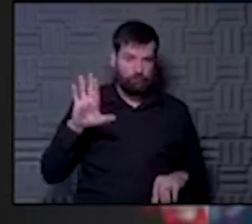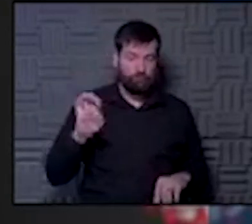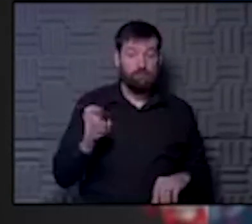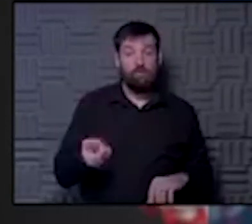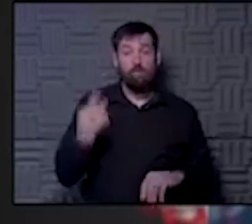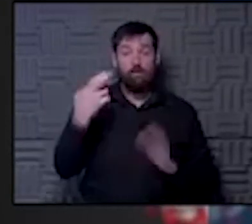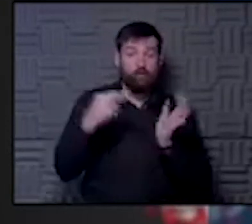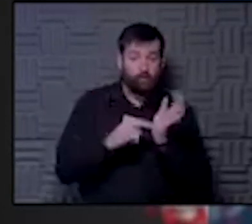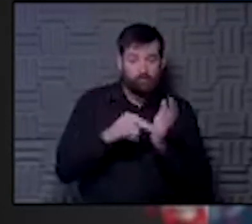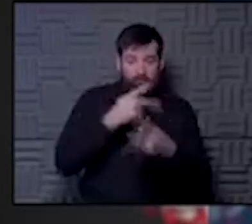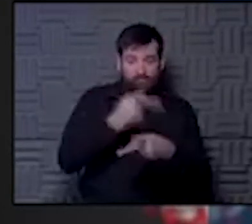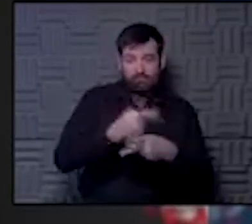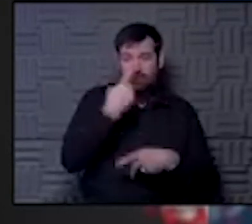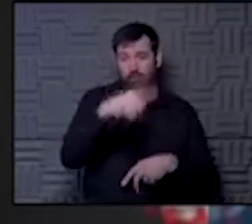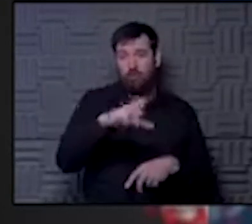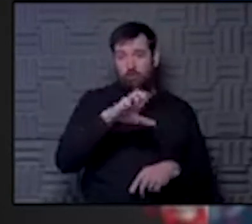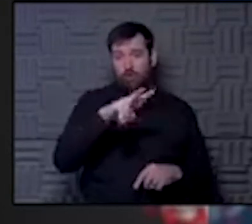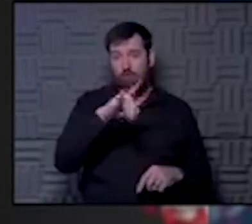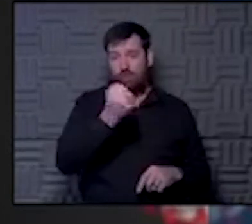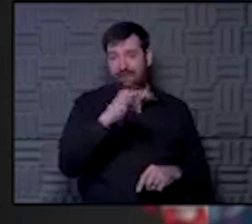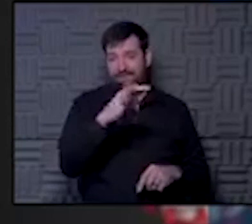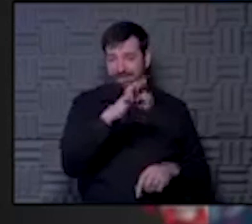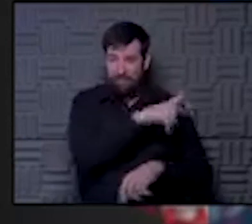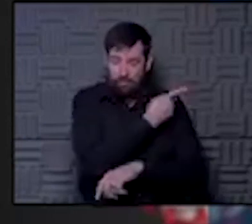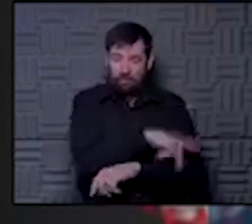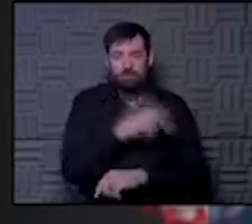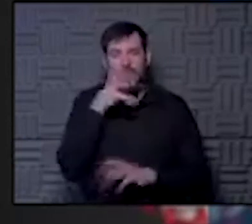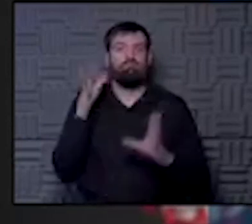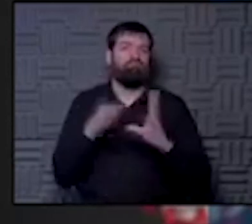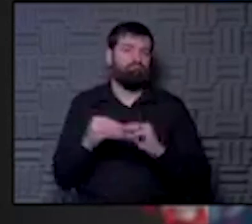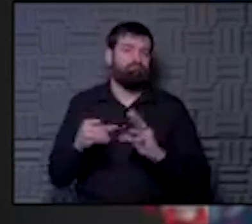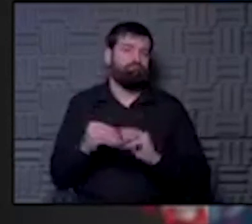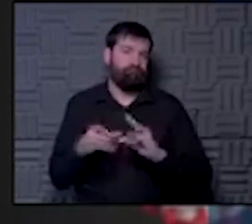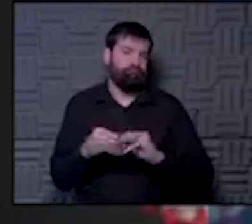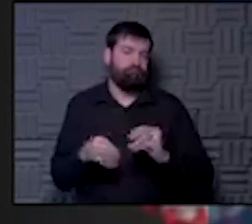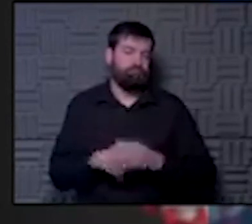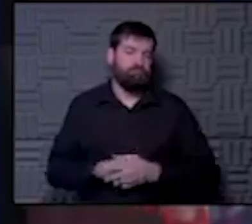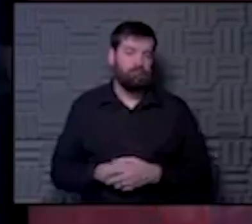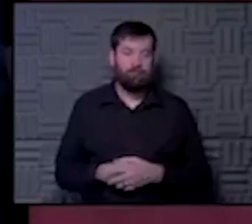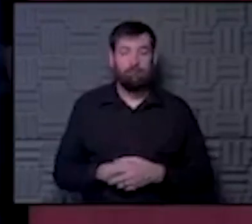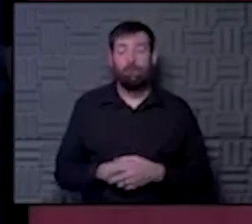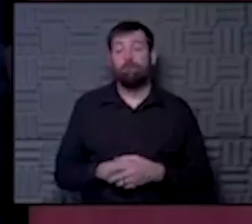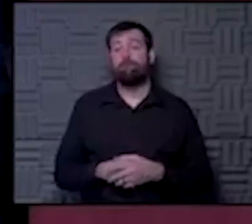nurses who cares for COVID-19 patients is going to share a gripping story.